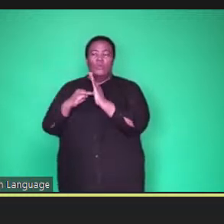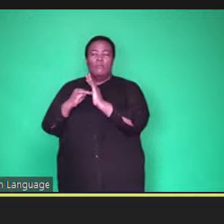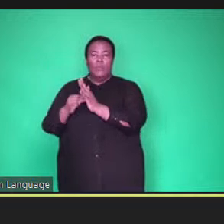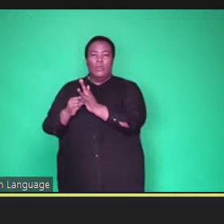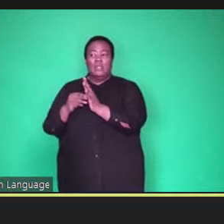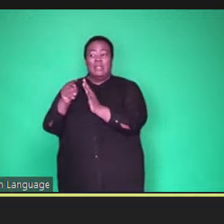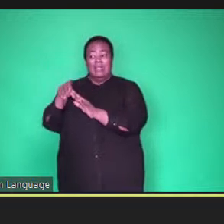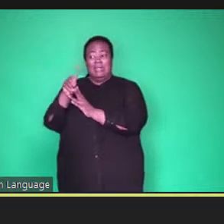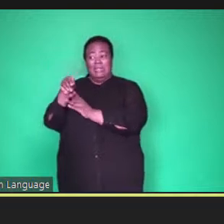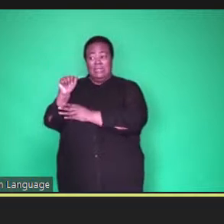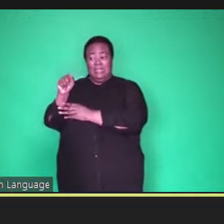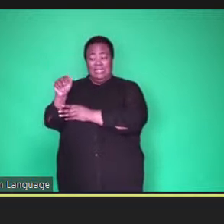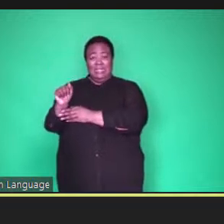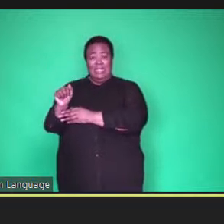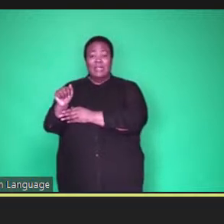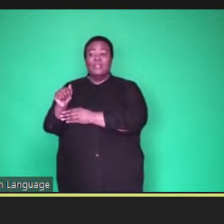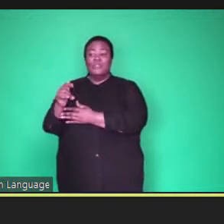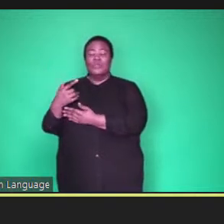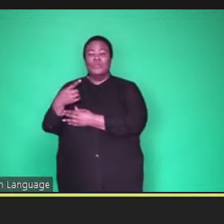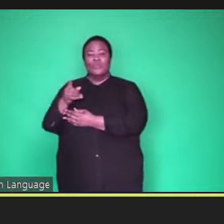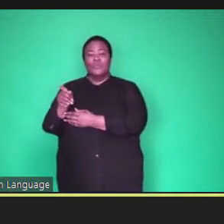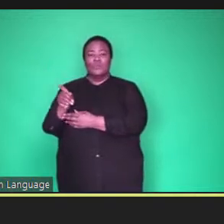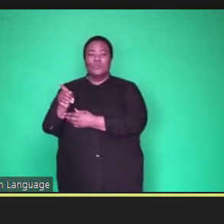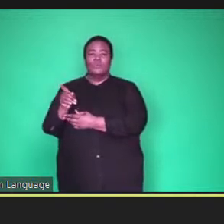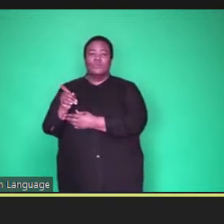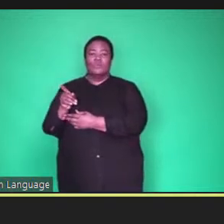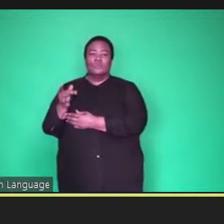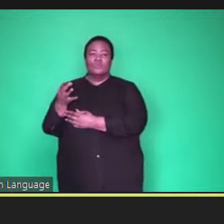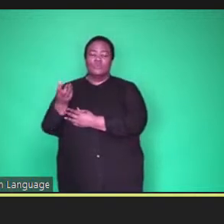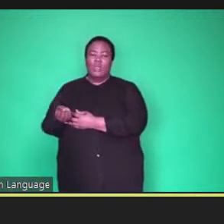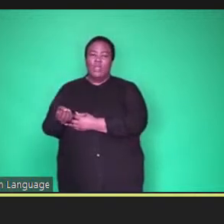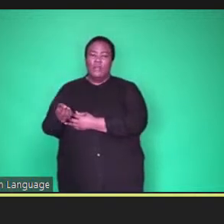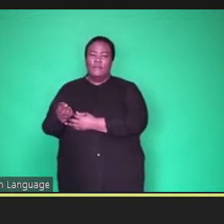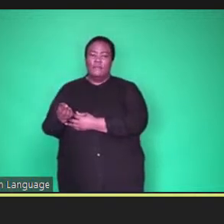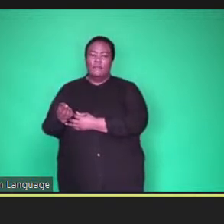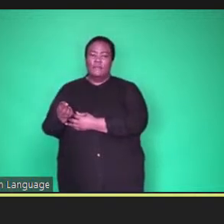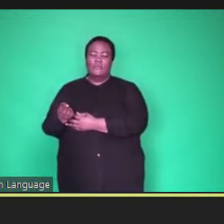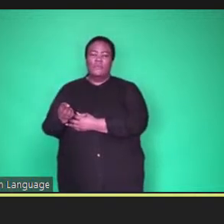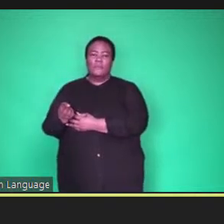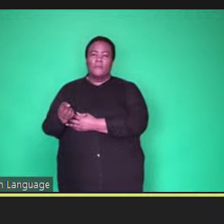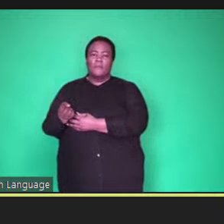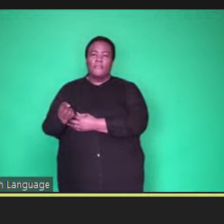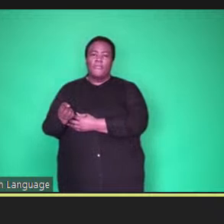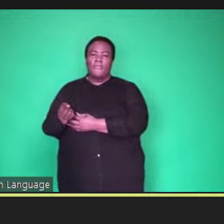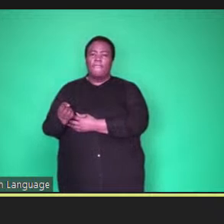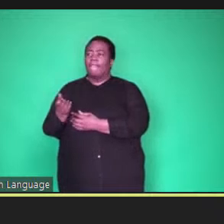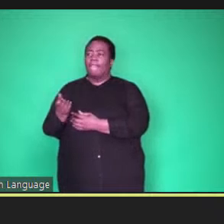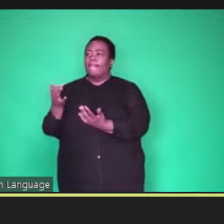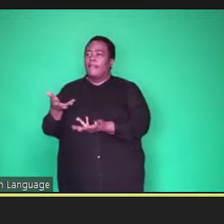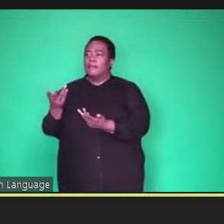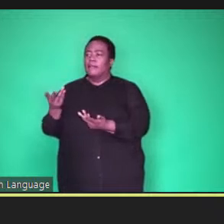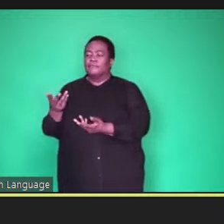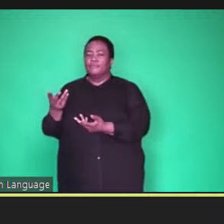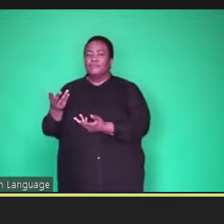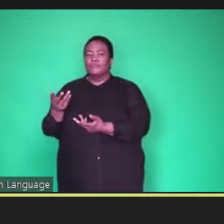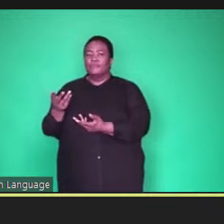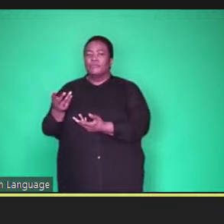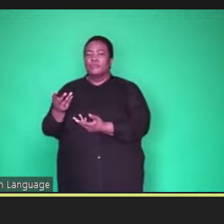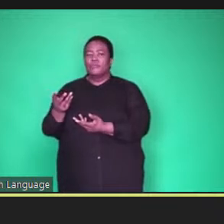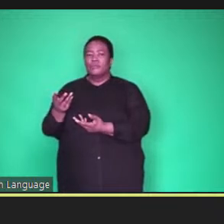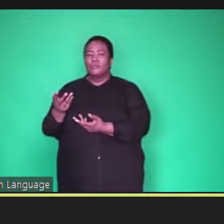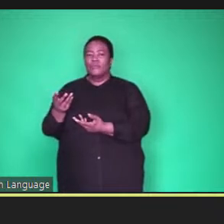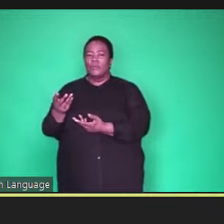who have remittances, what is the likelihood that food is being bought with